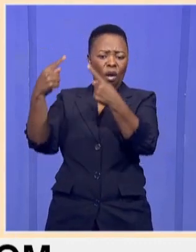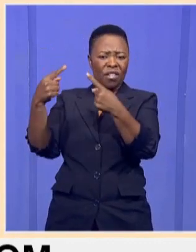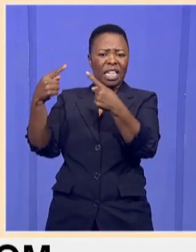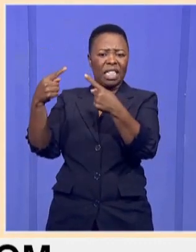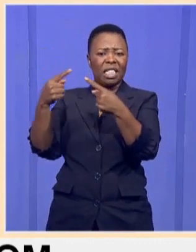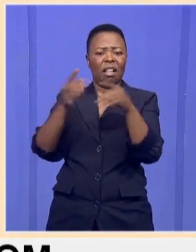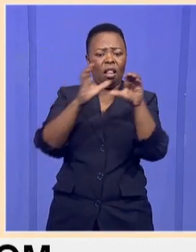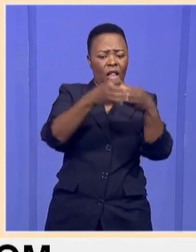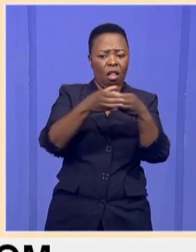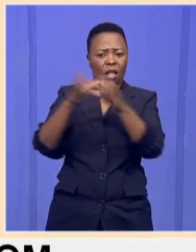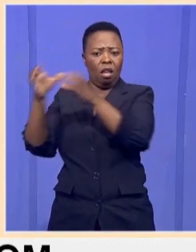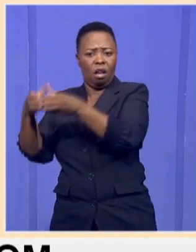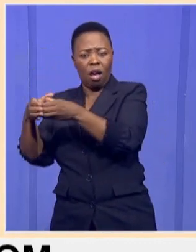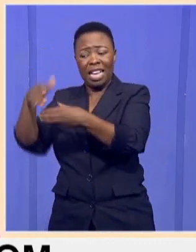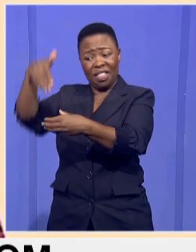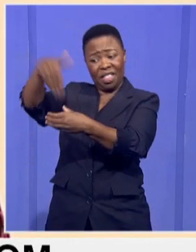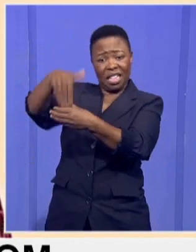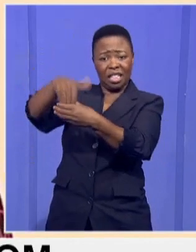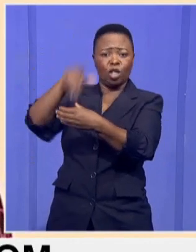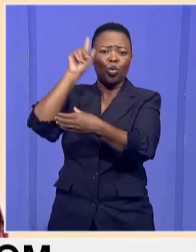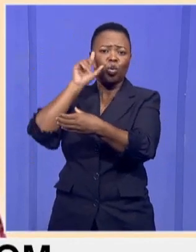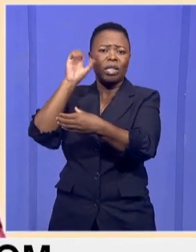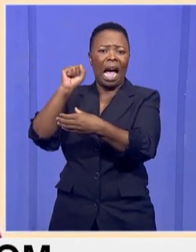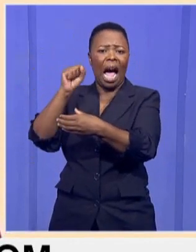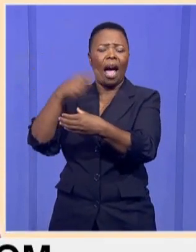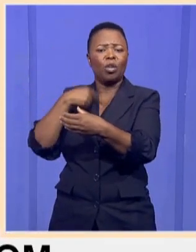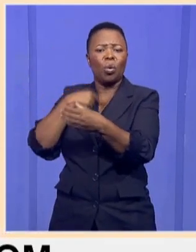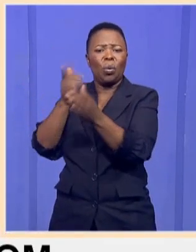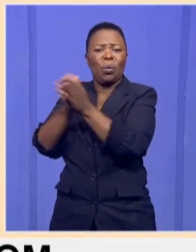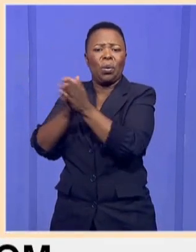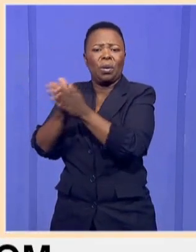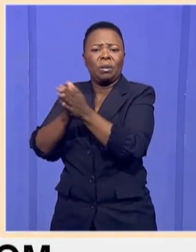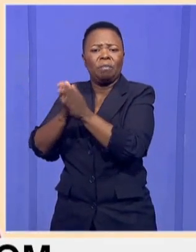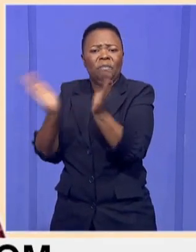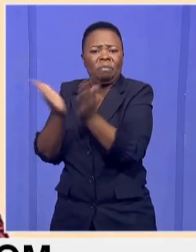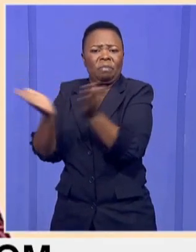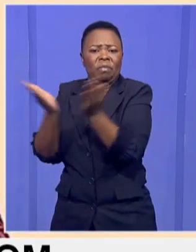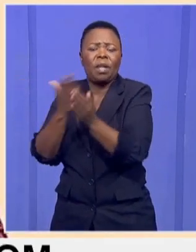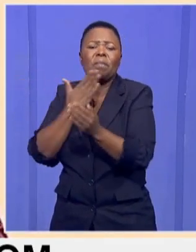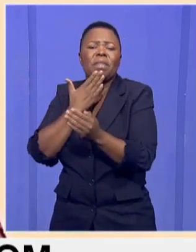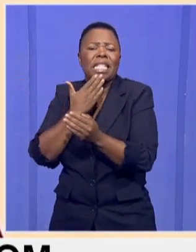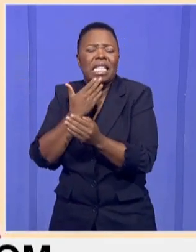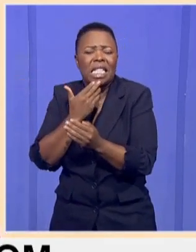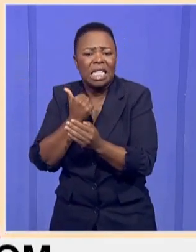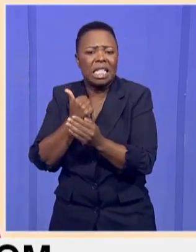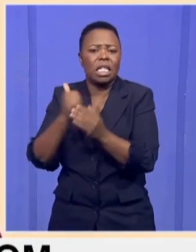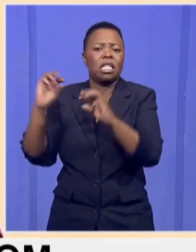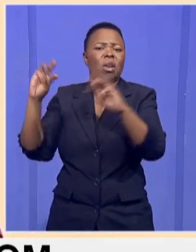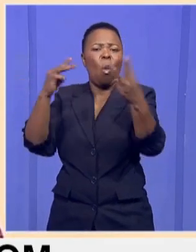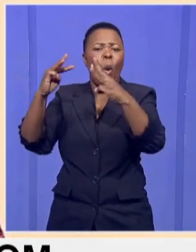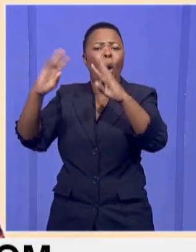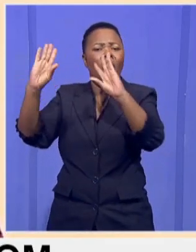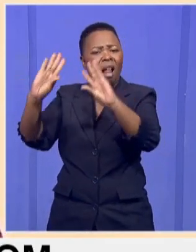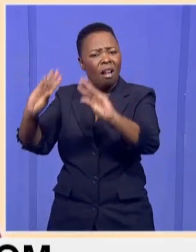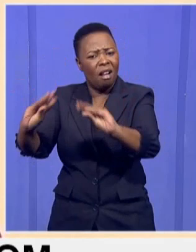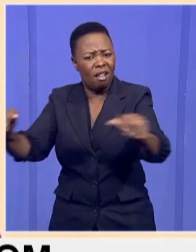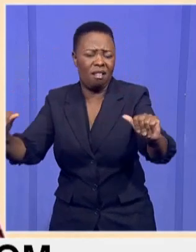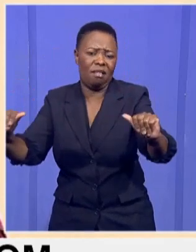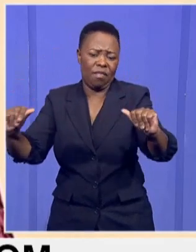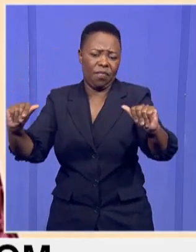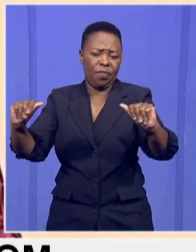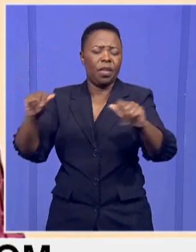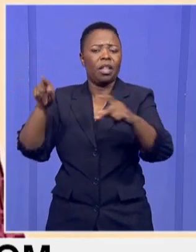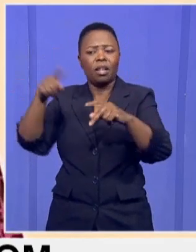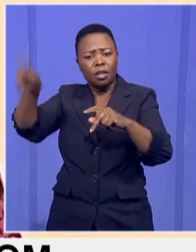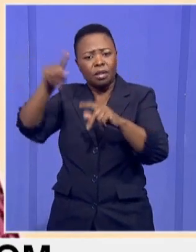parties in Sudan, to persuade them to lay down arms, to persuade them to work for